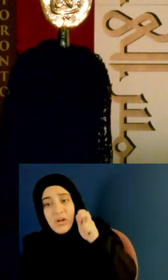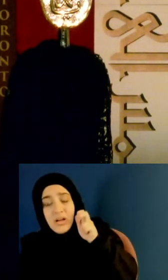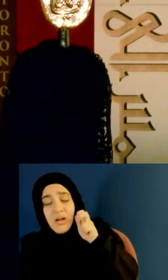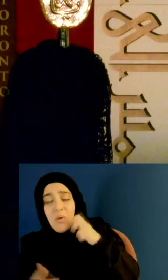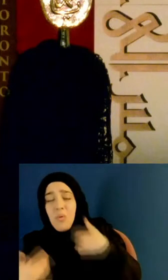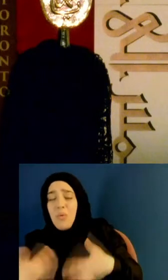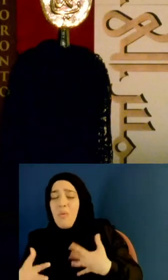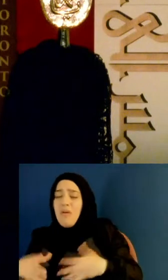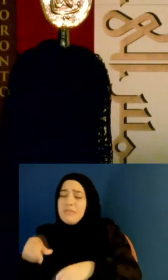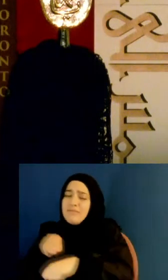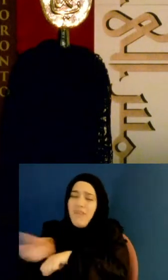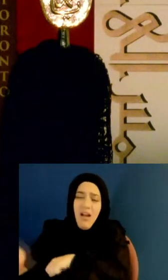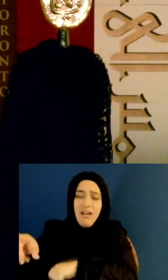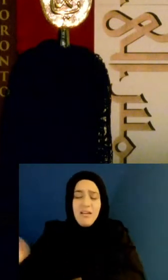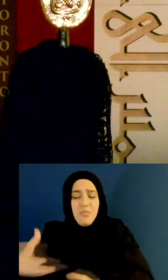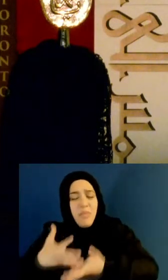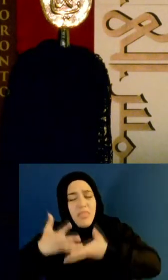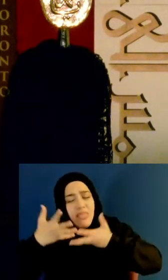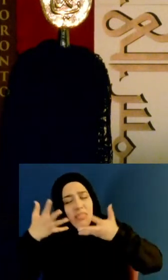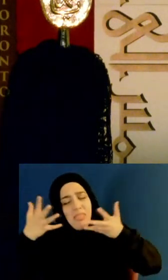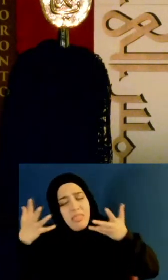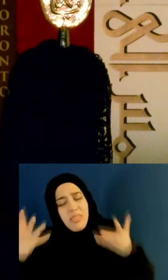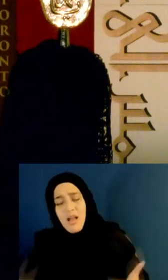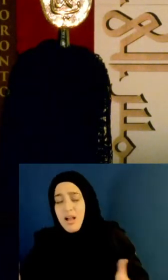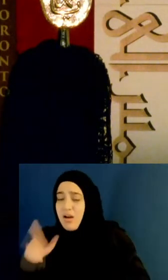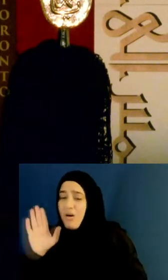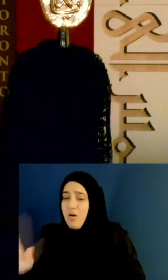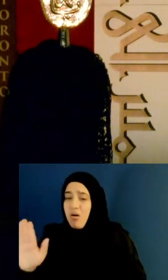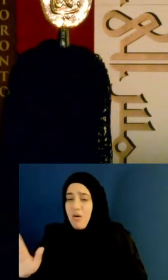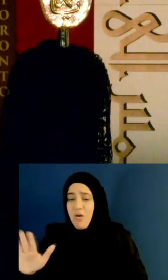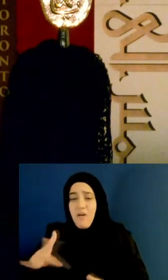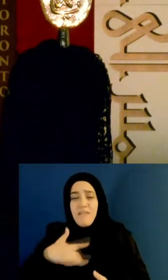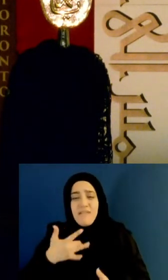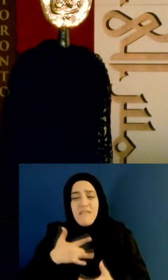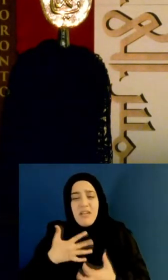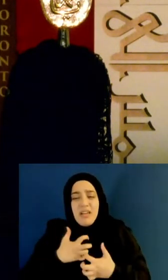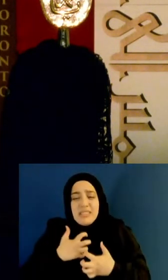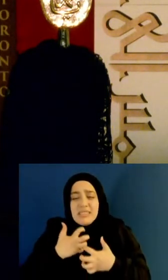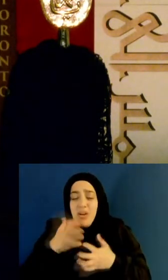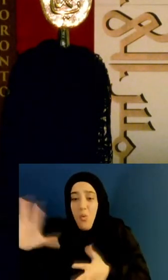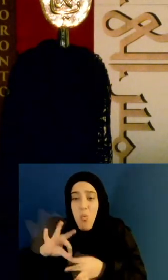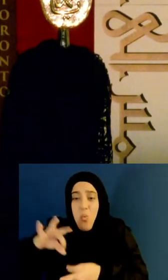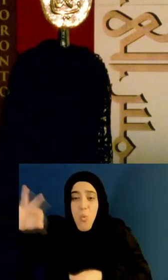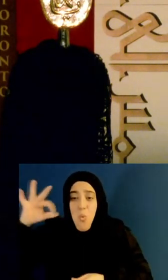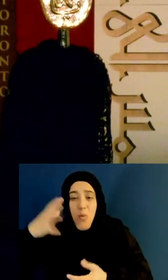much. Imam al-Hussein's ruh was about to come out from the body.